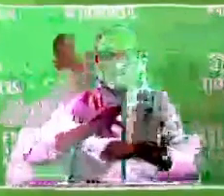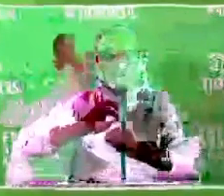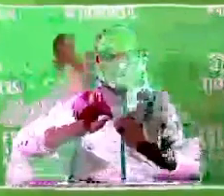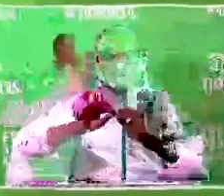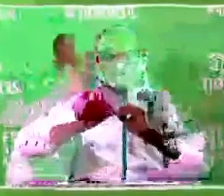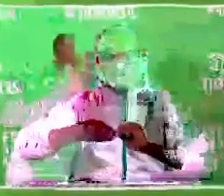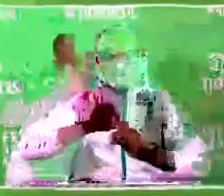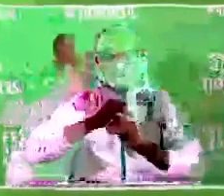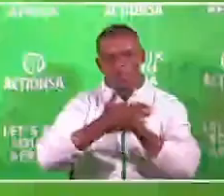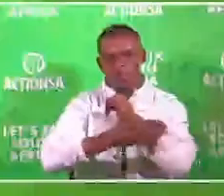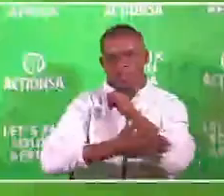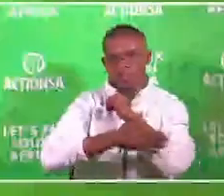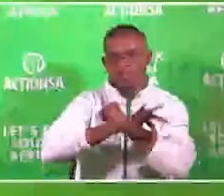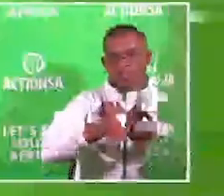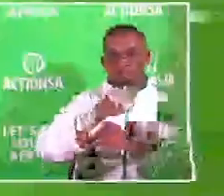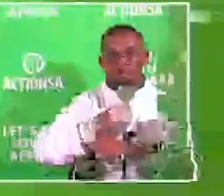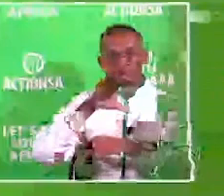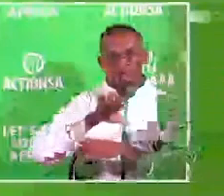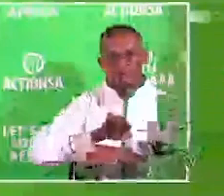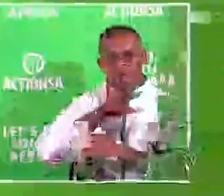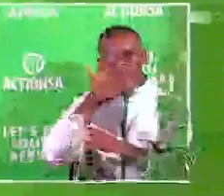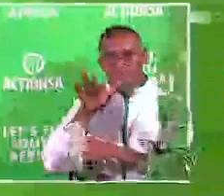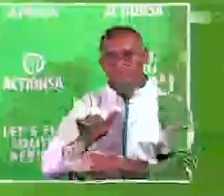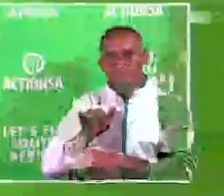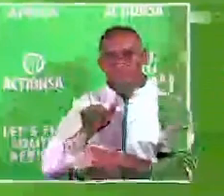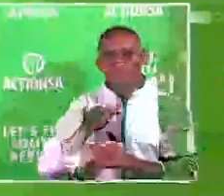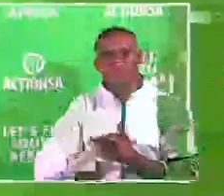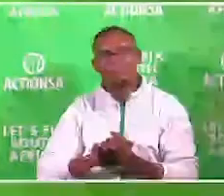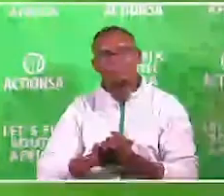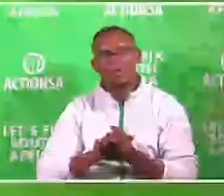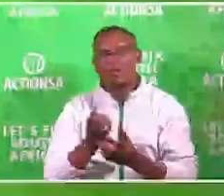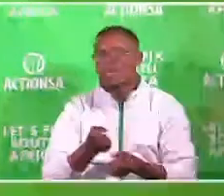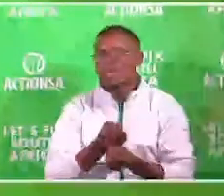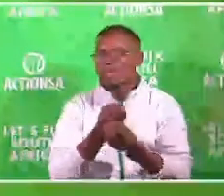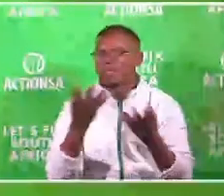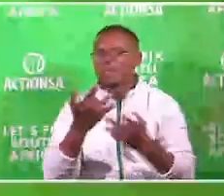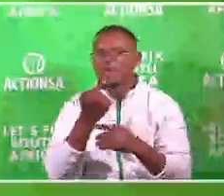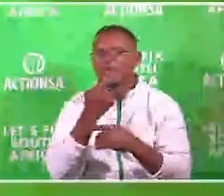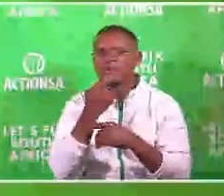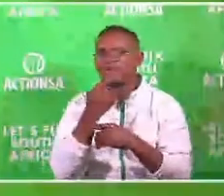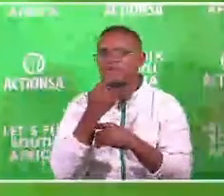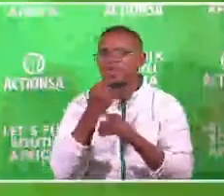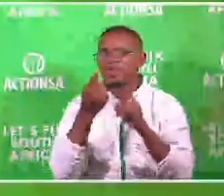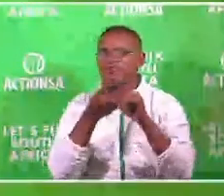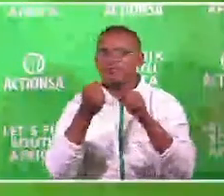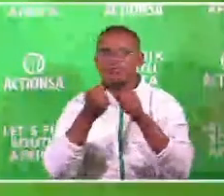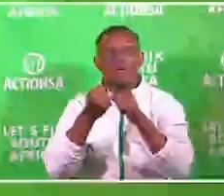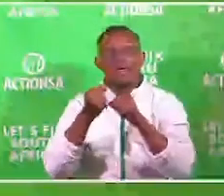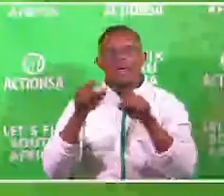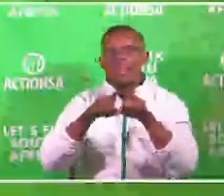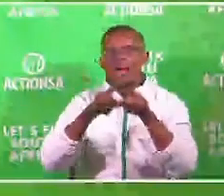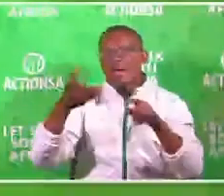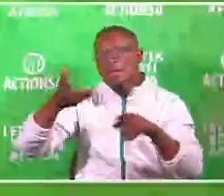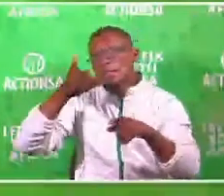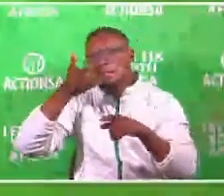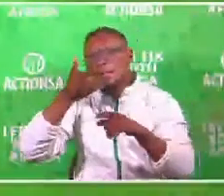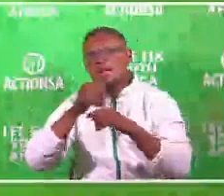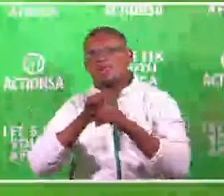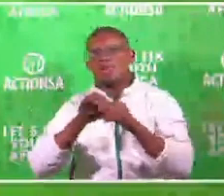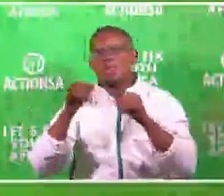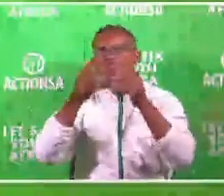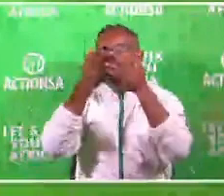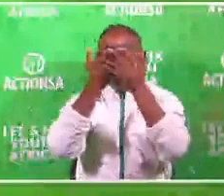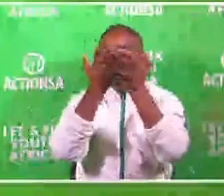Africa. We did not provide pie-in-the-sky answers to the country's problems, but